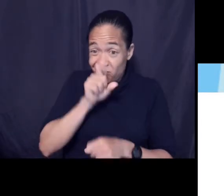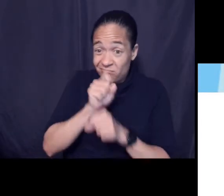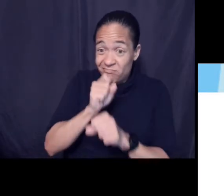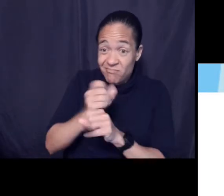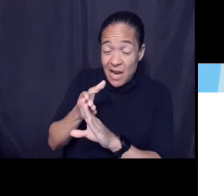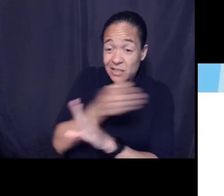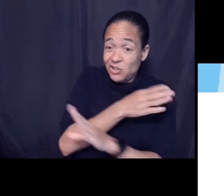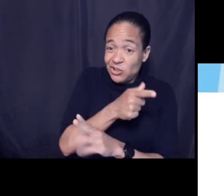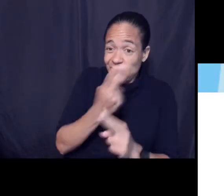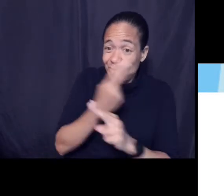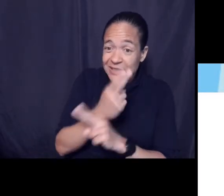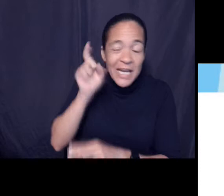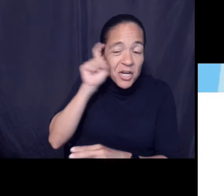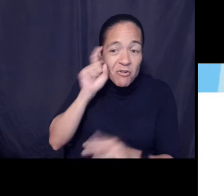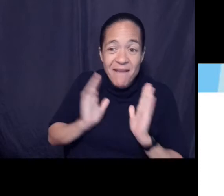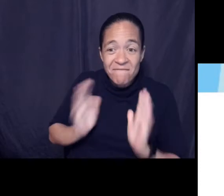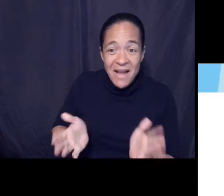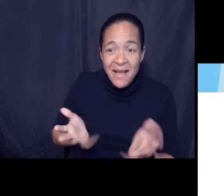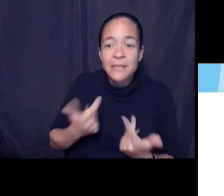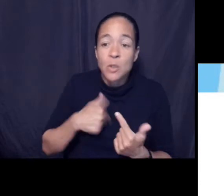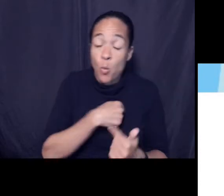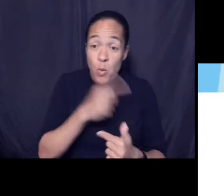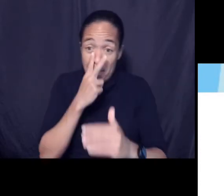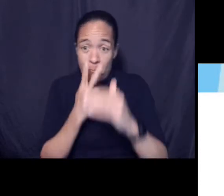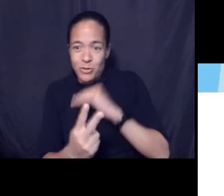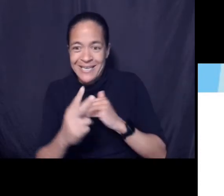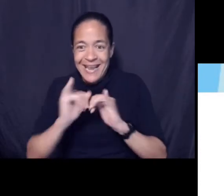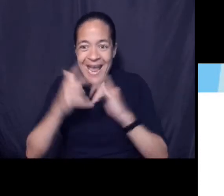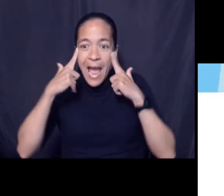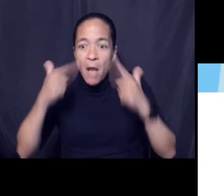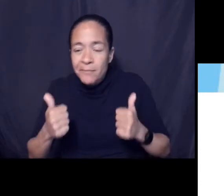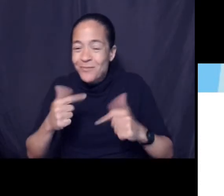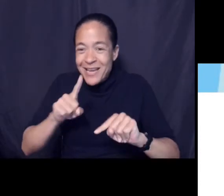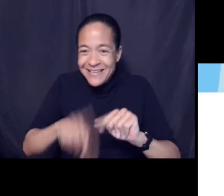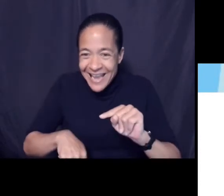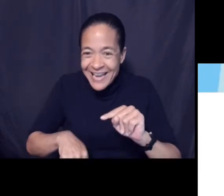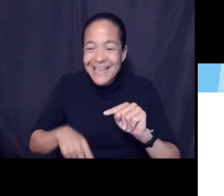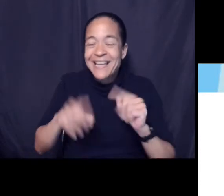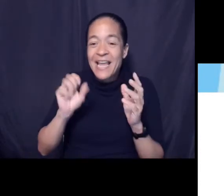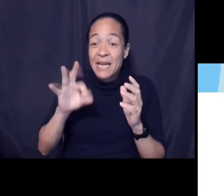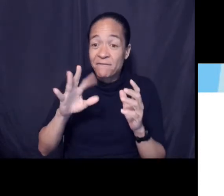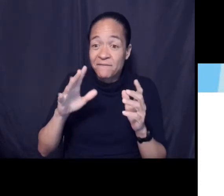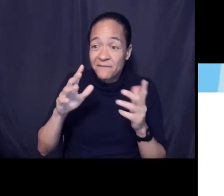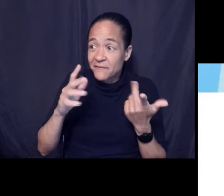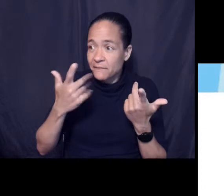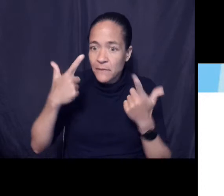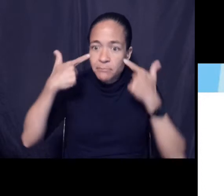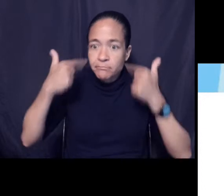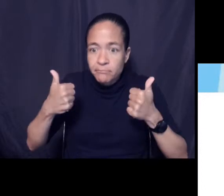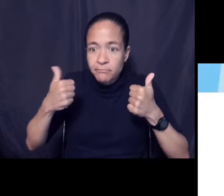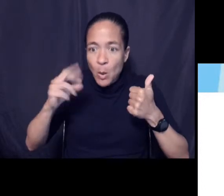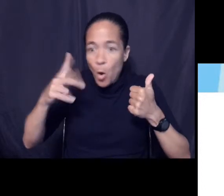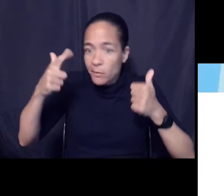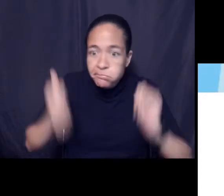birth. So we can't always predict if the hearing loss is going to progress, and if it does, when or